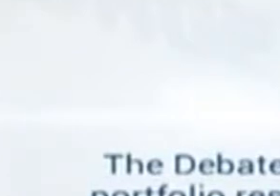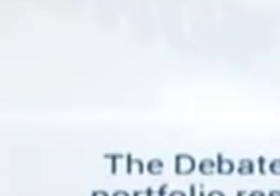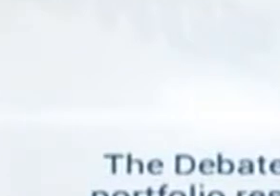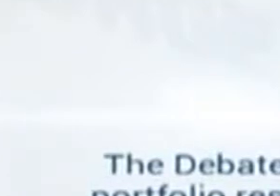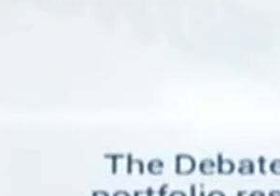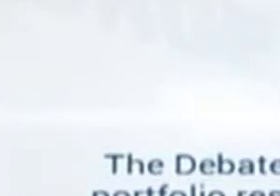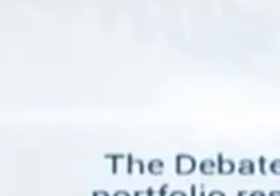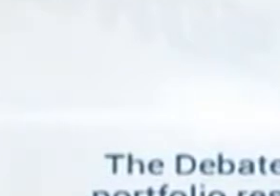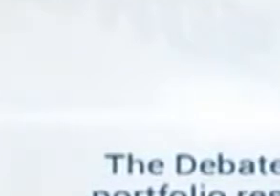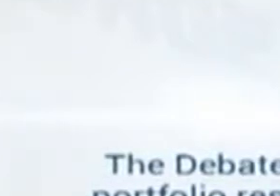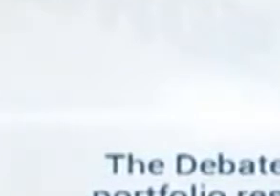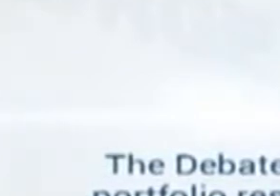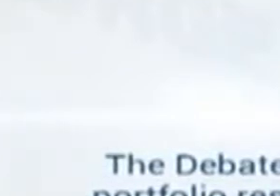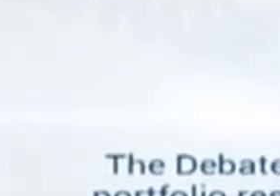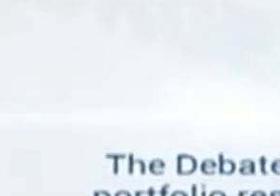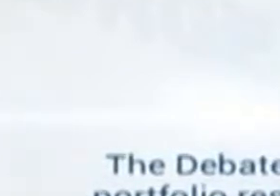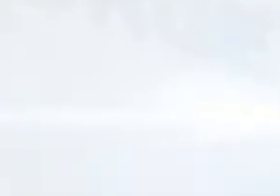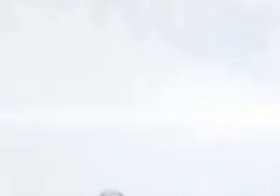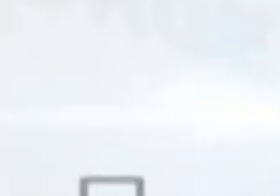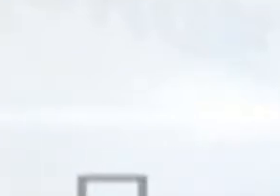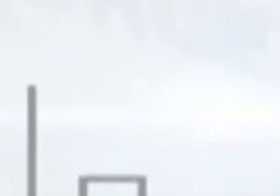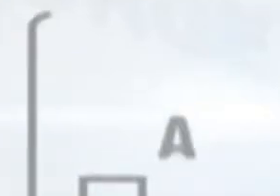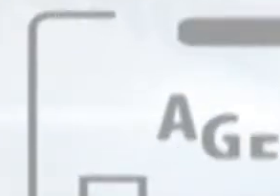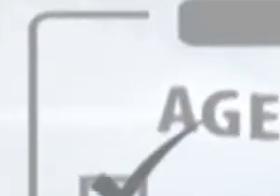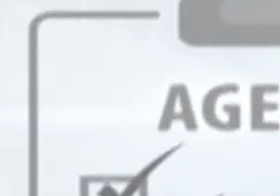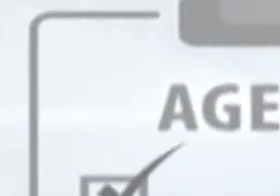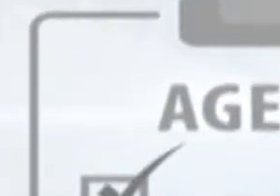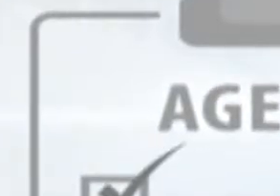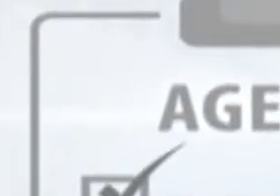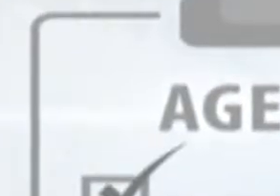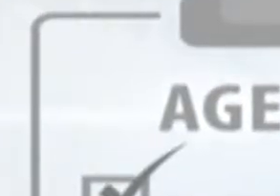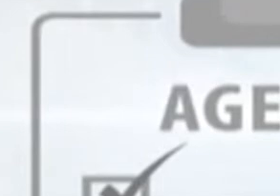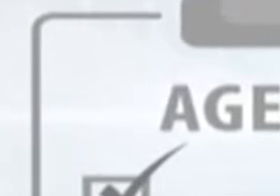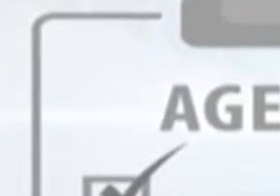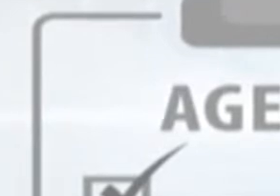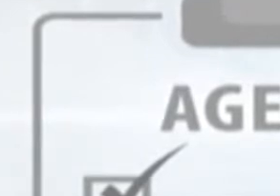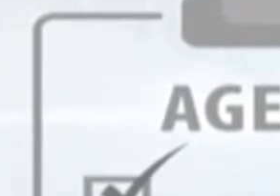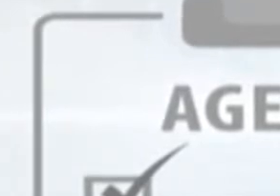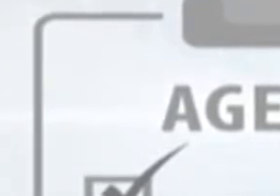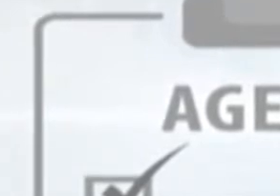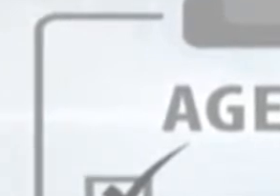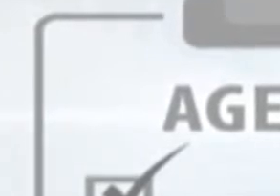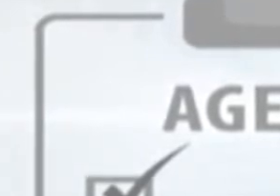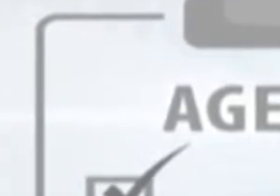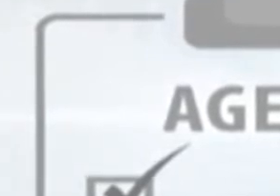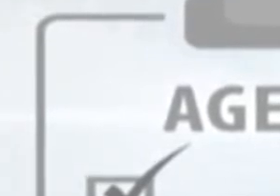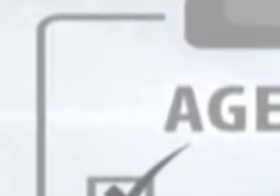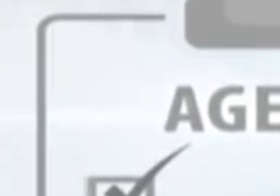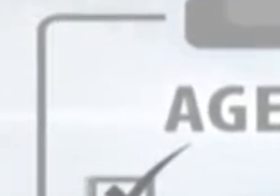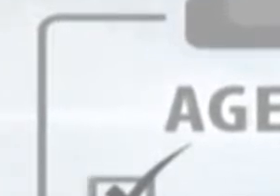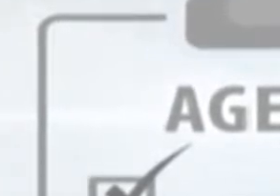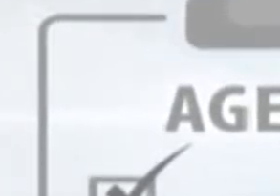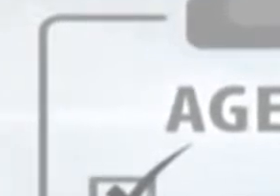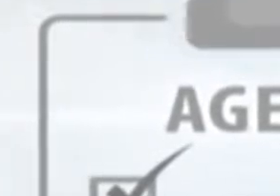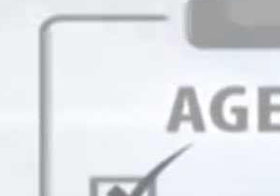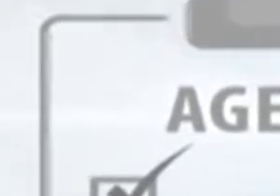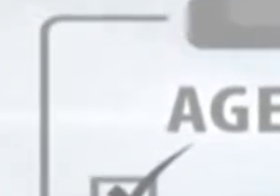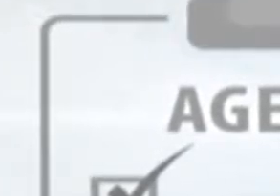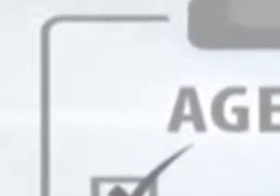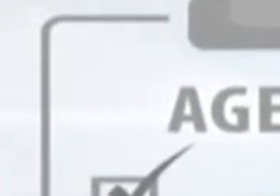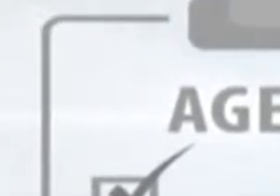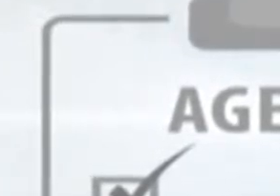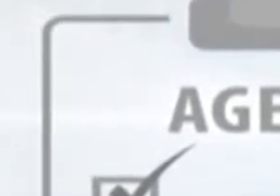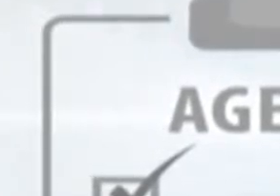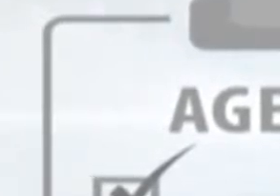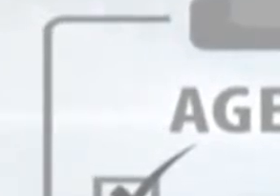debates in the House of Representatives. And that's what's on the agenda. It should be noted, though, that elements of the day's agenda